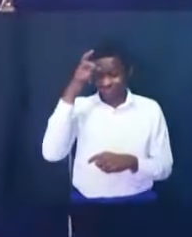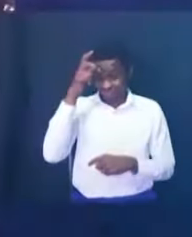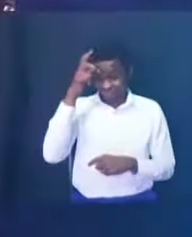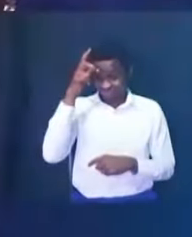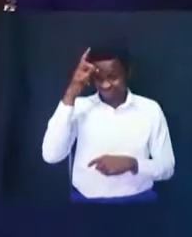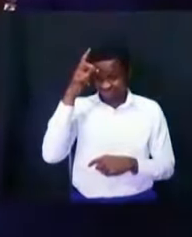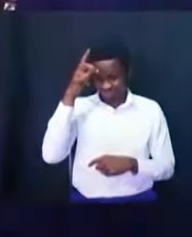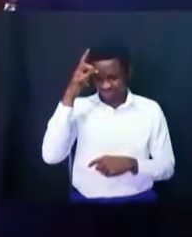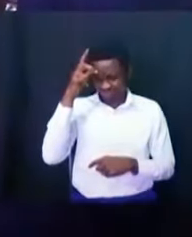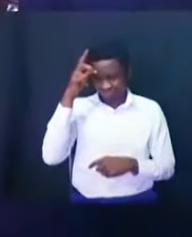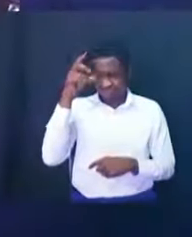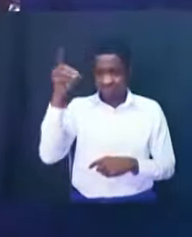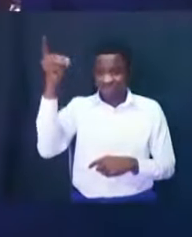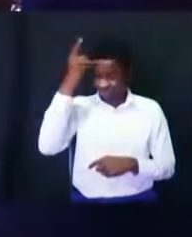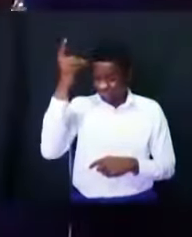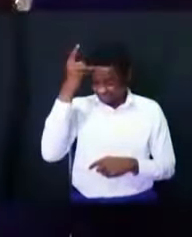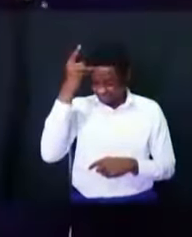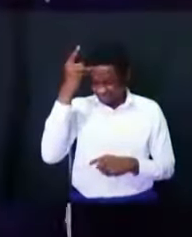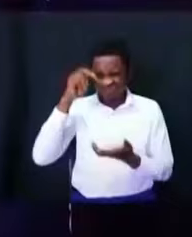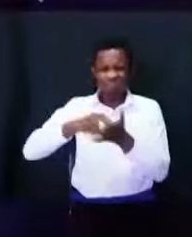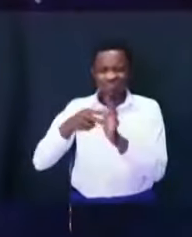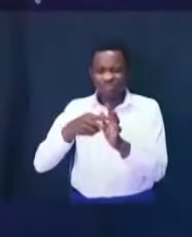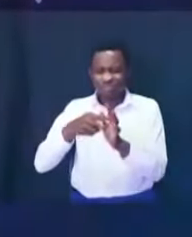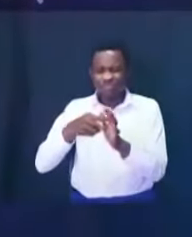devil devil means the Supreme